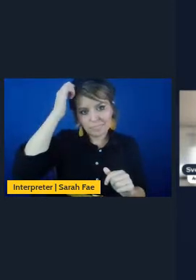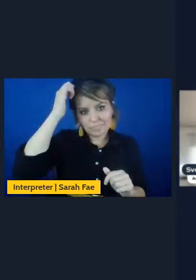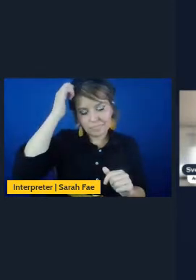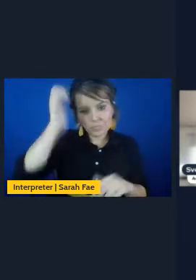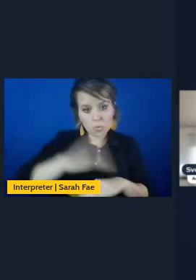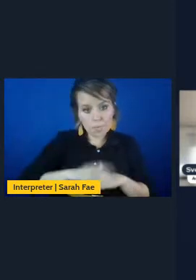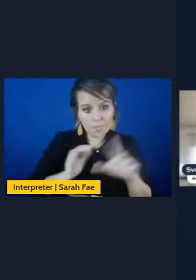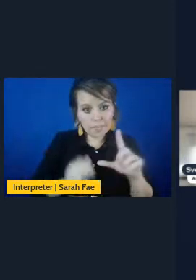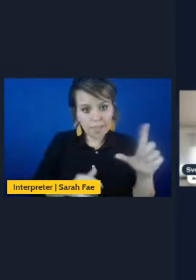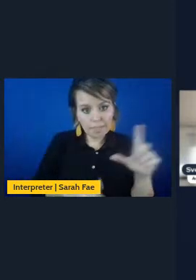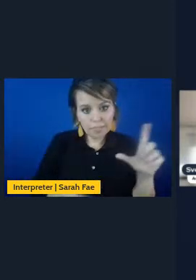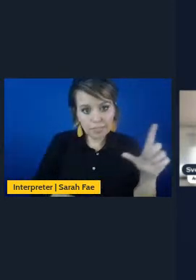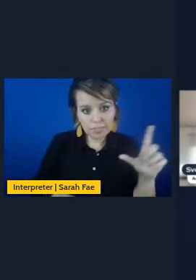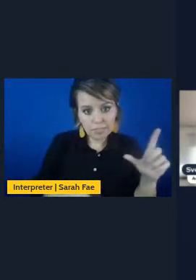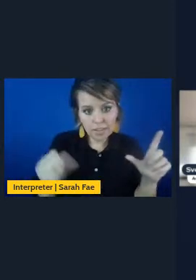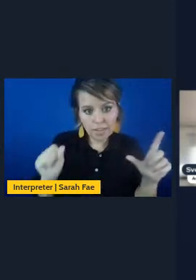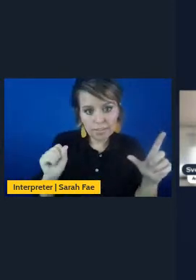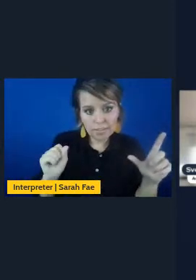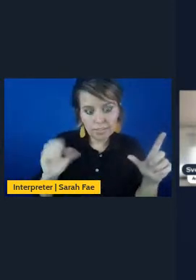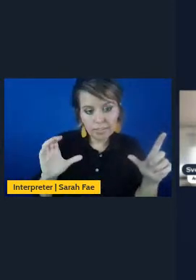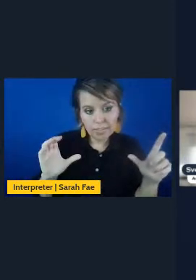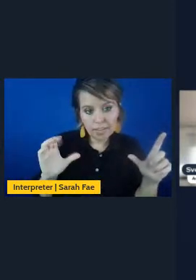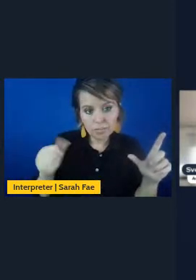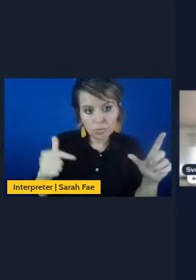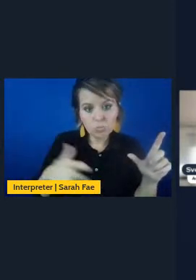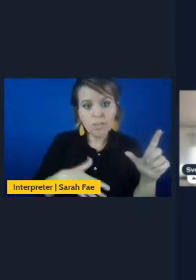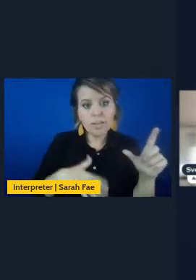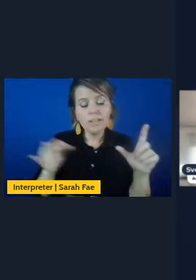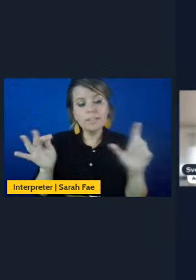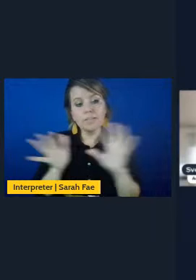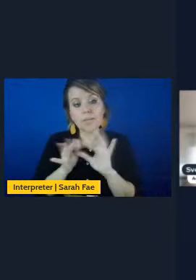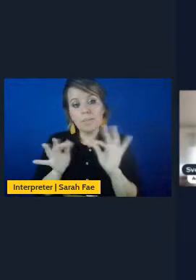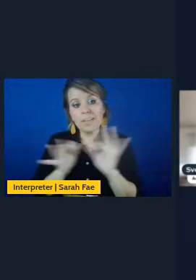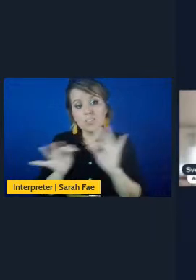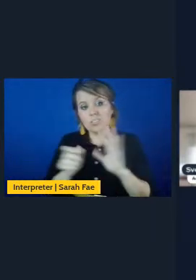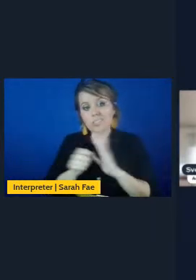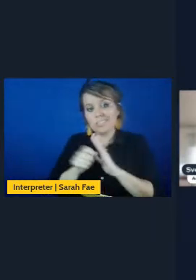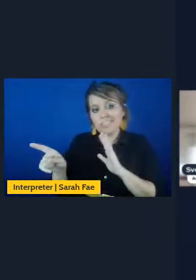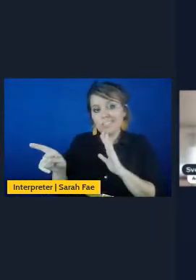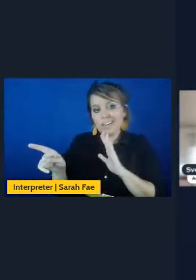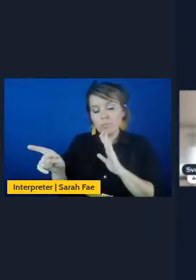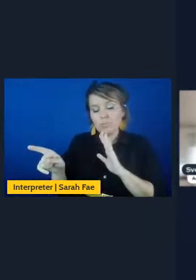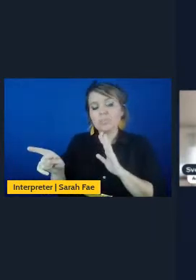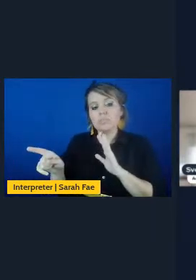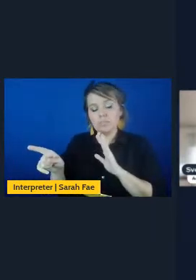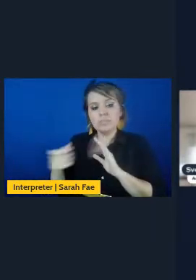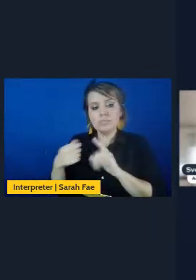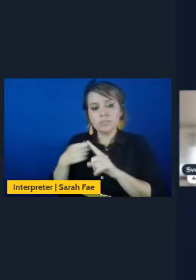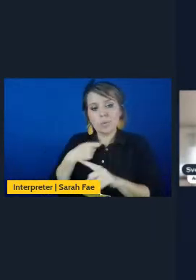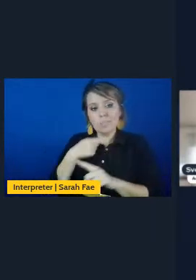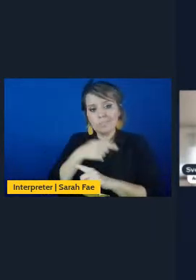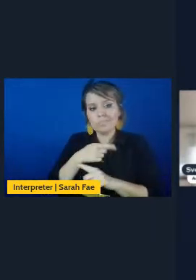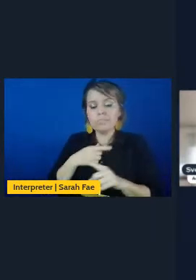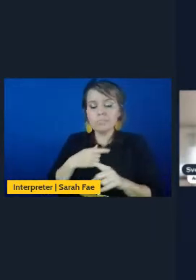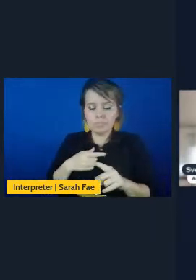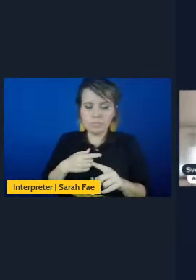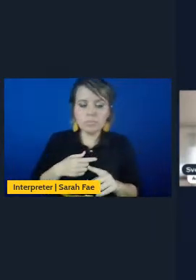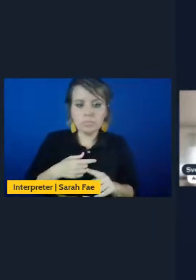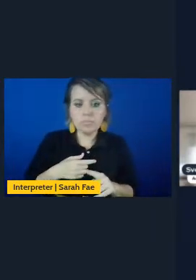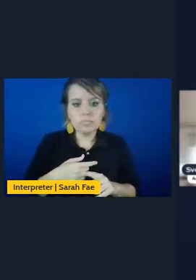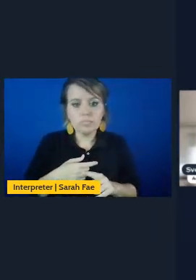side with messages that are being picked up by the AWS Lambda function on the right side. Now, if